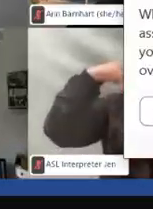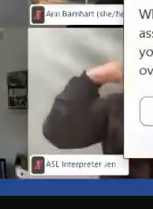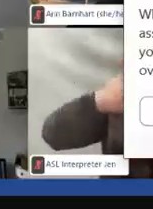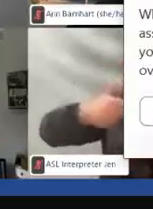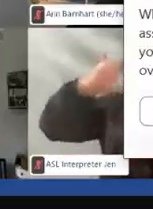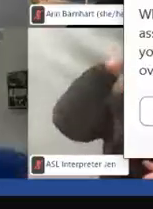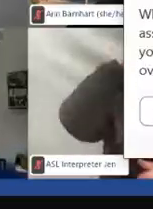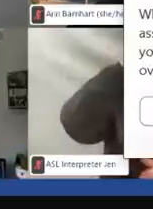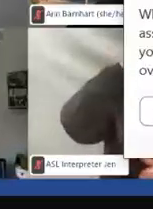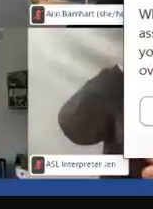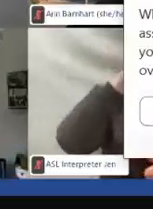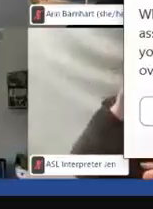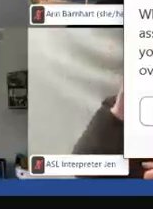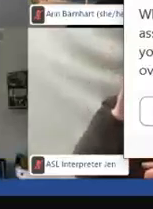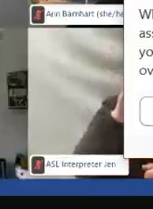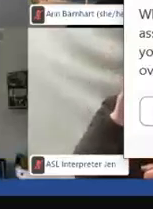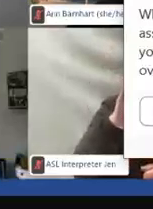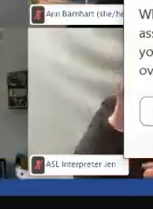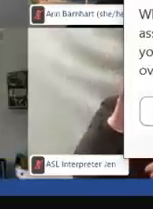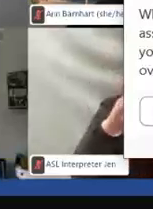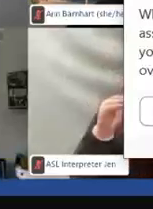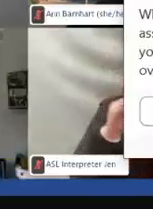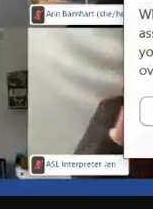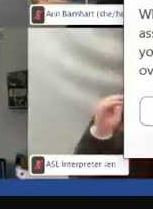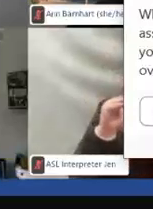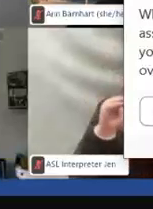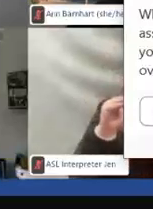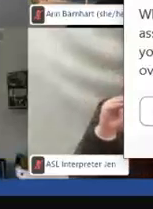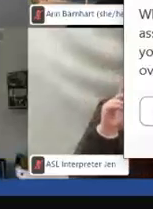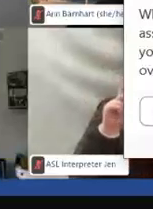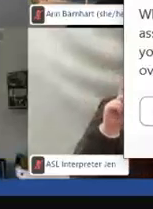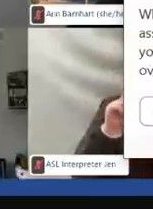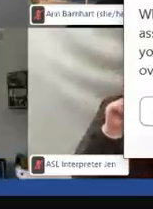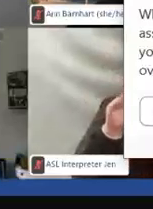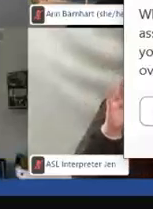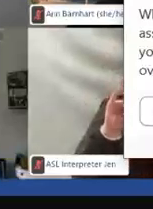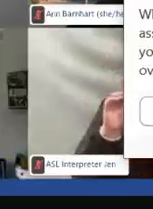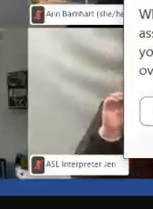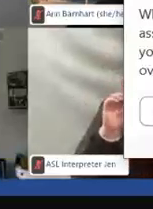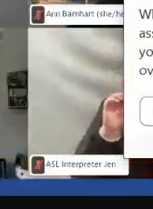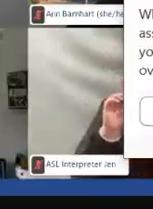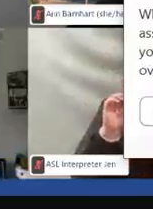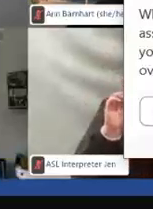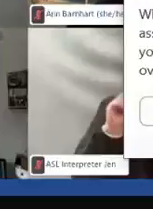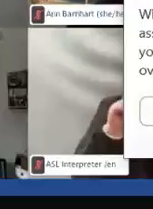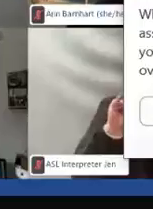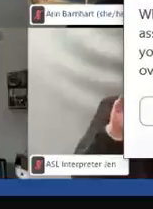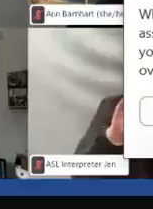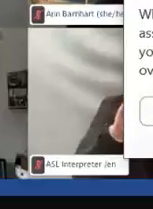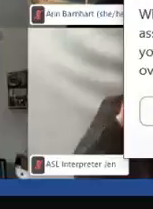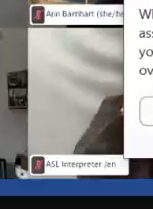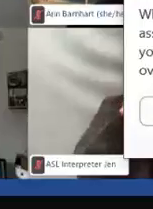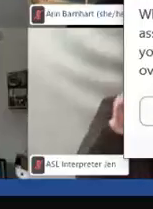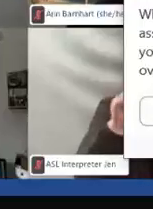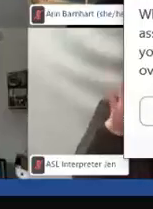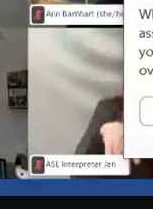at the insilc level? All right, so this is Casey. The silk does